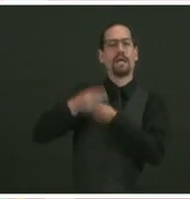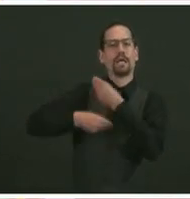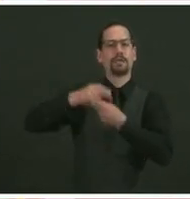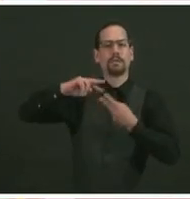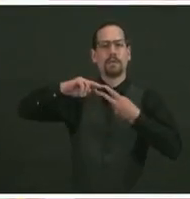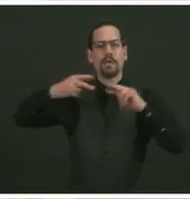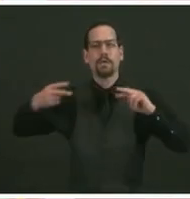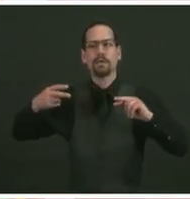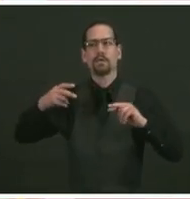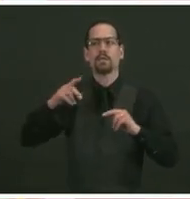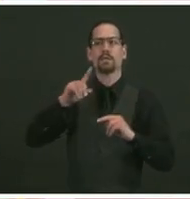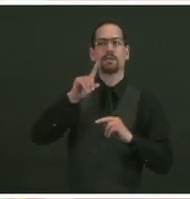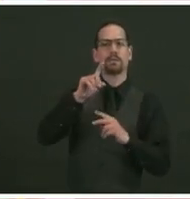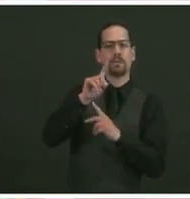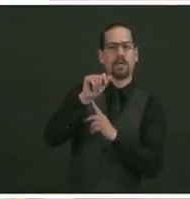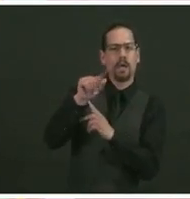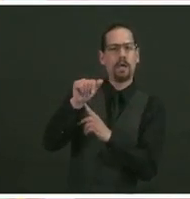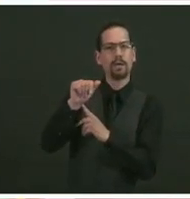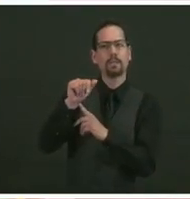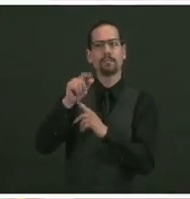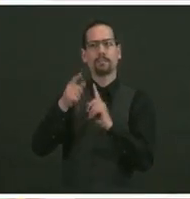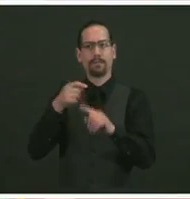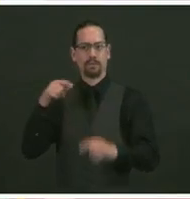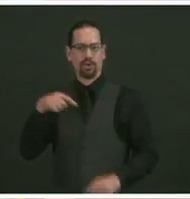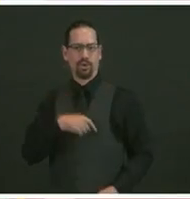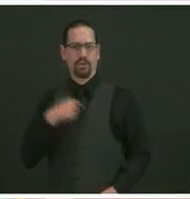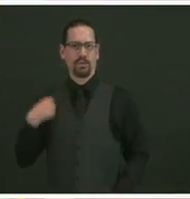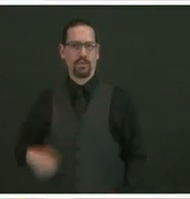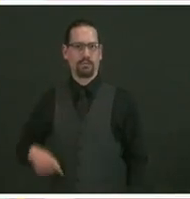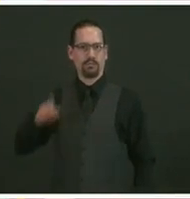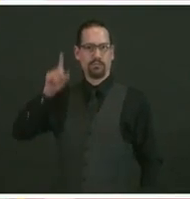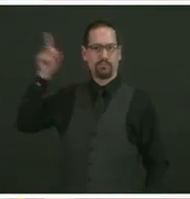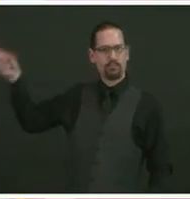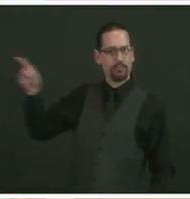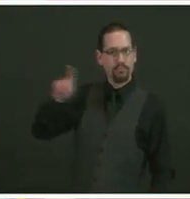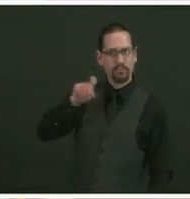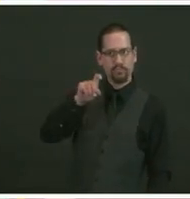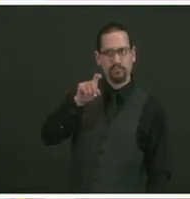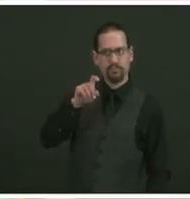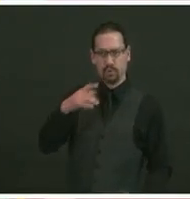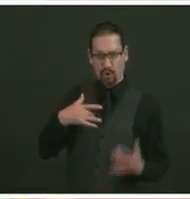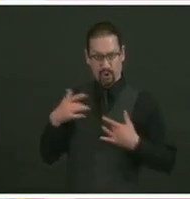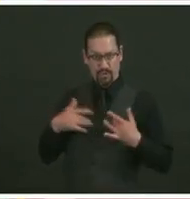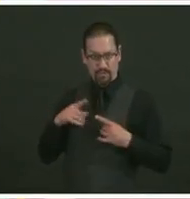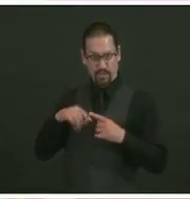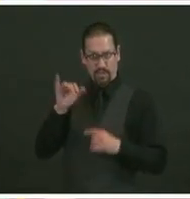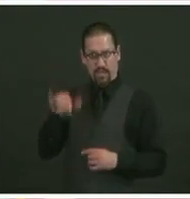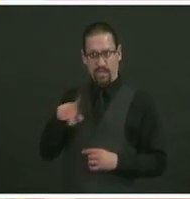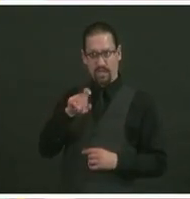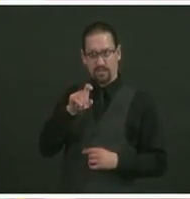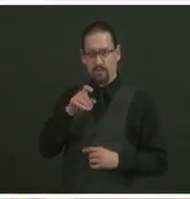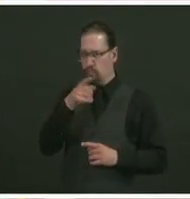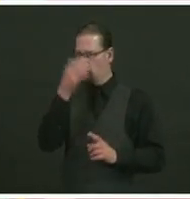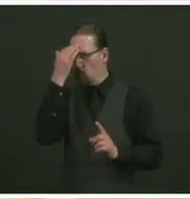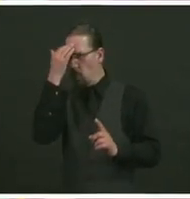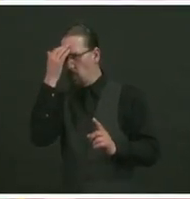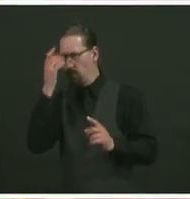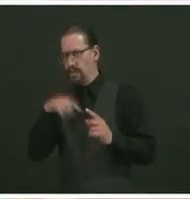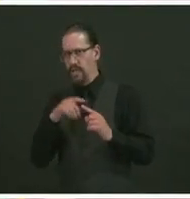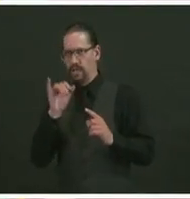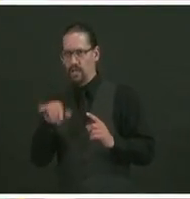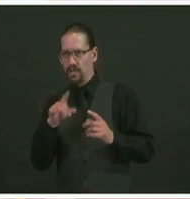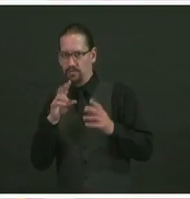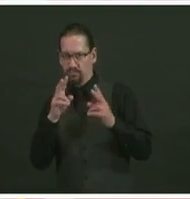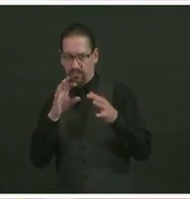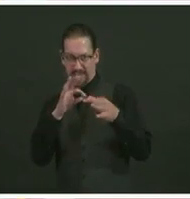may concern people. Do you have any knowledge of any connections, or are these